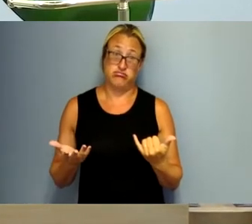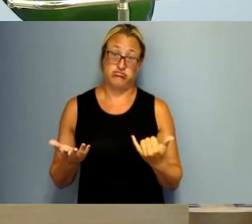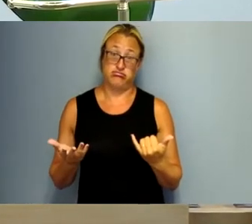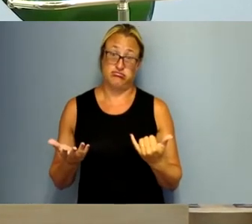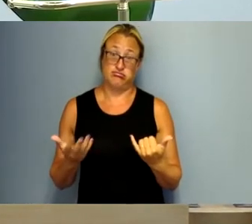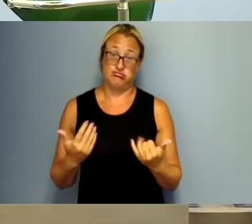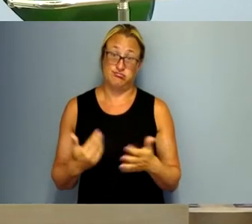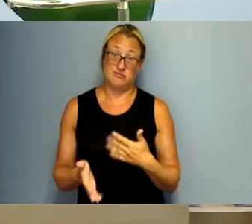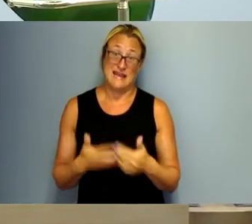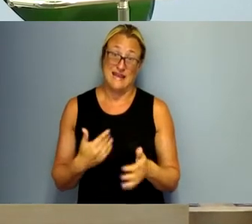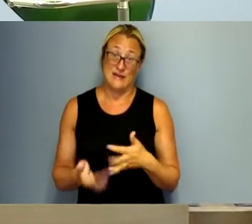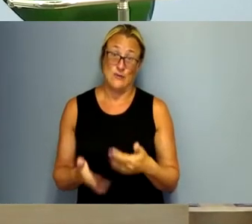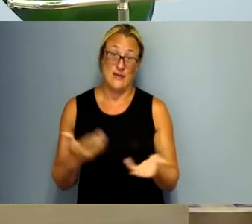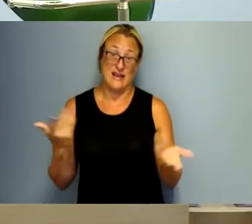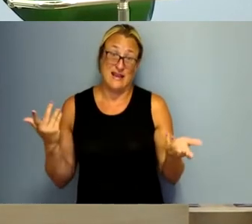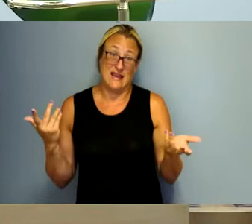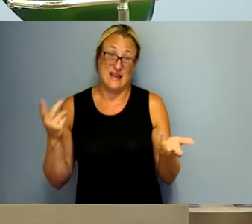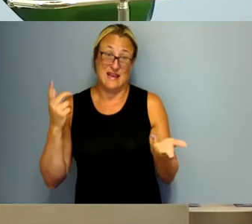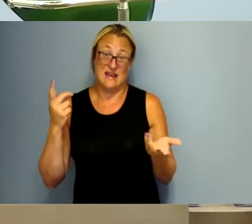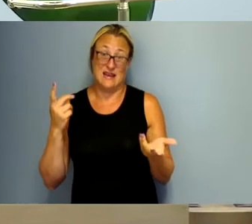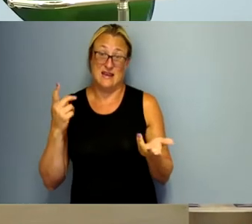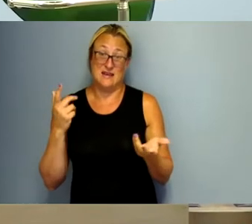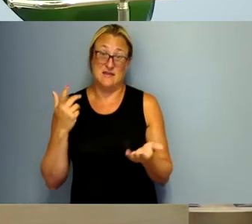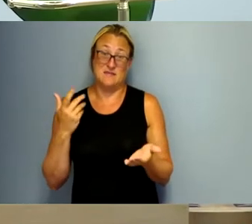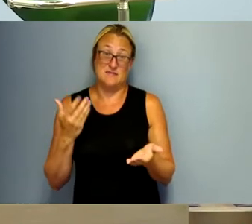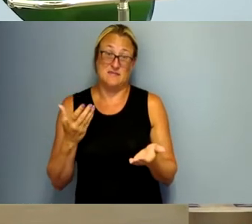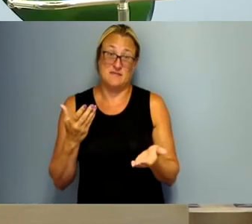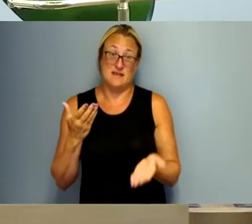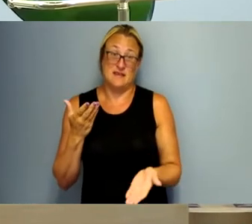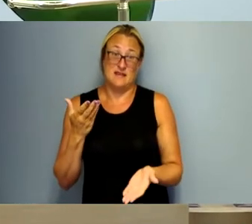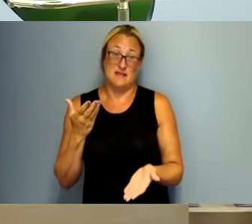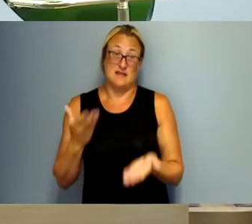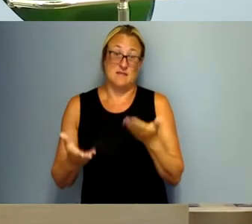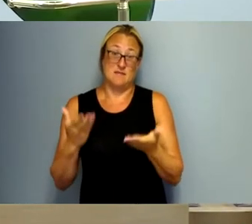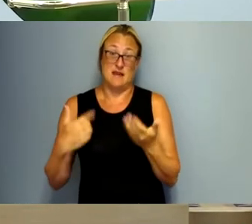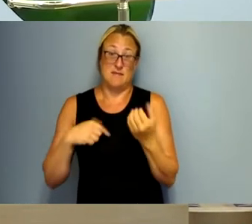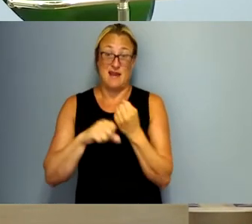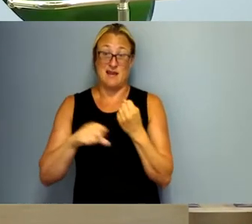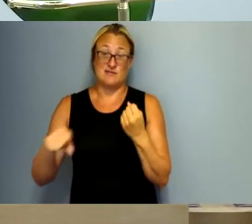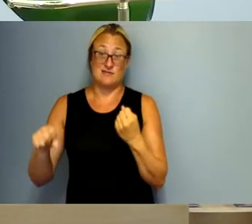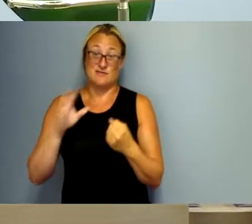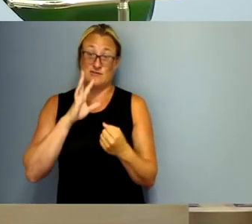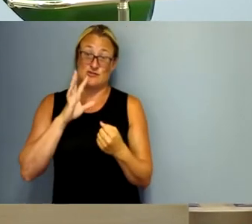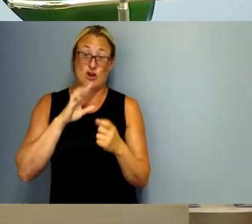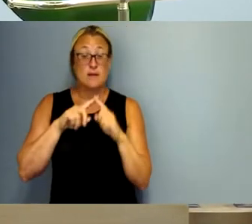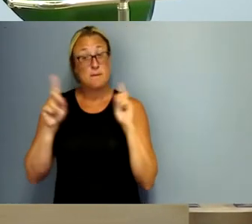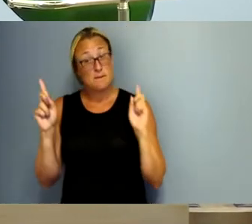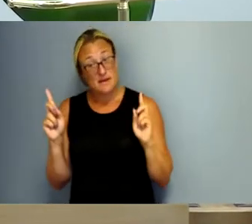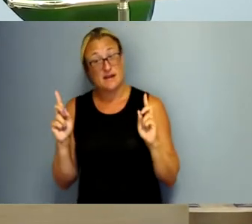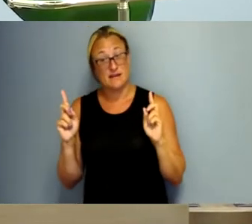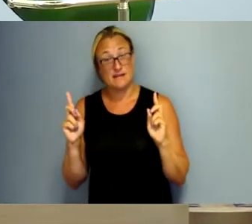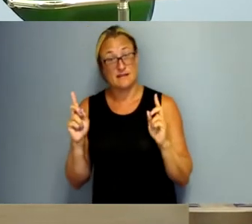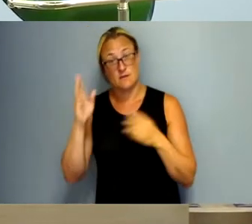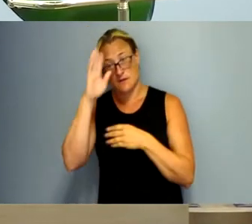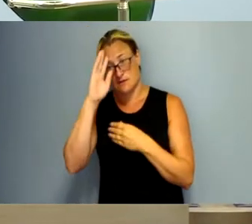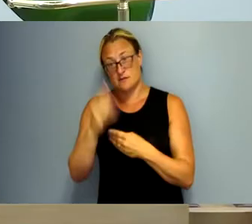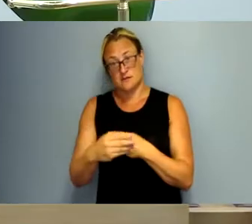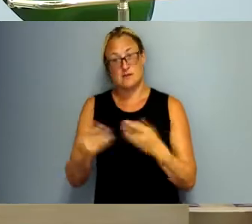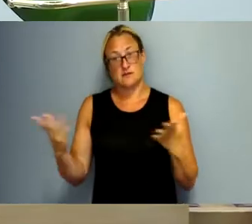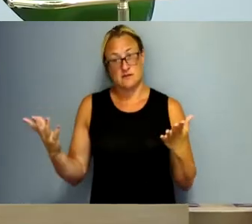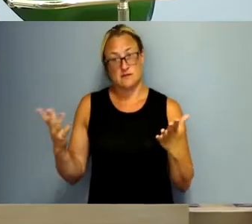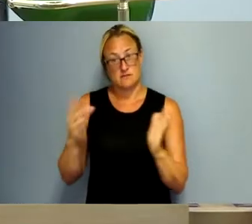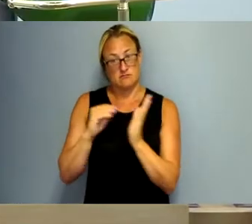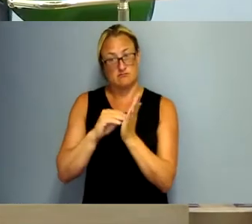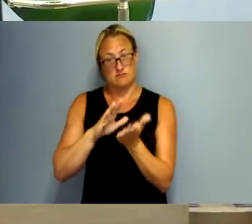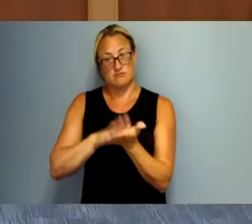anyway, I just thought maybe I fumbled this a little bit and maybe talked too long, but I just wanted to get them comments on the record.